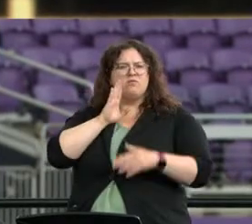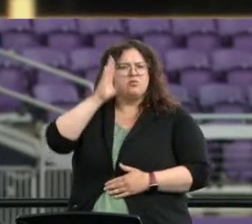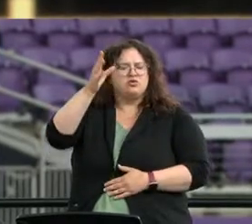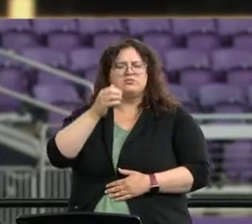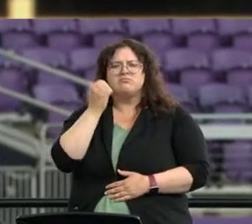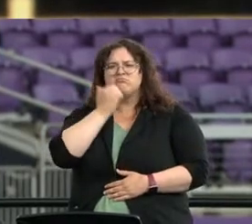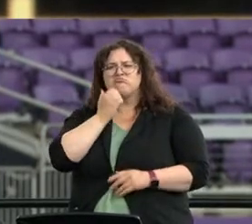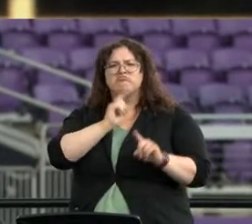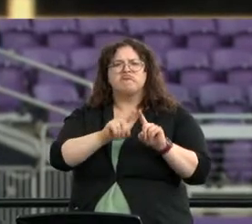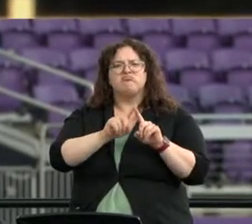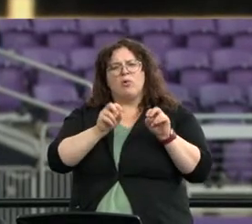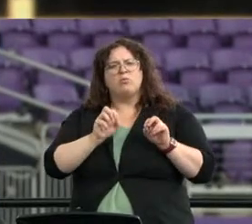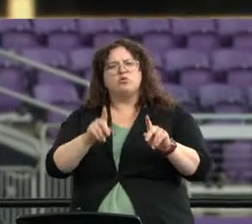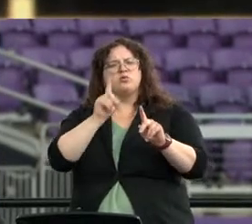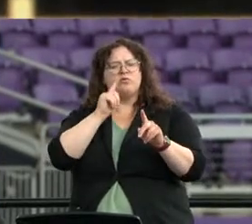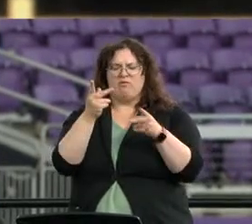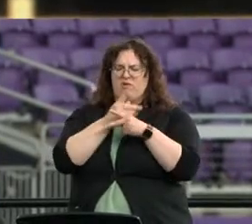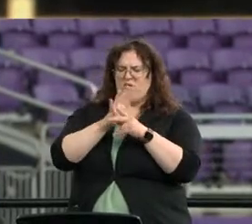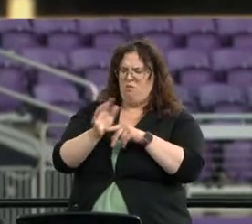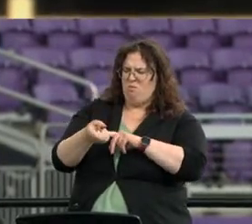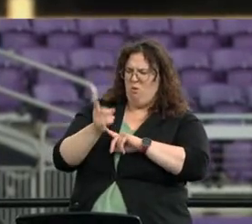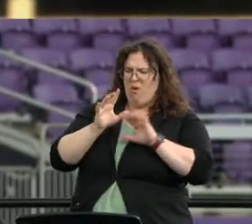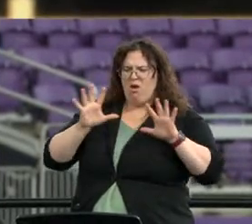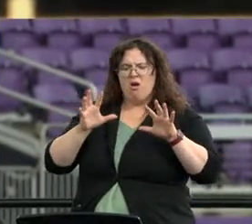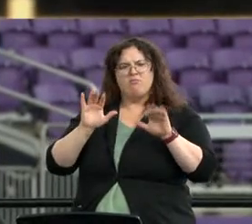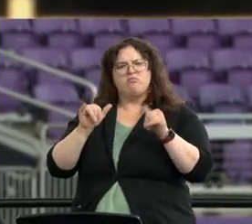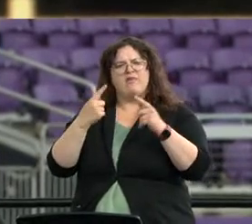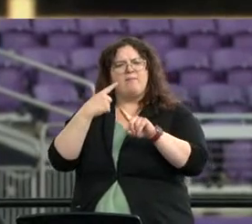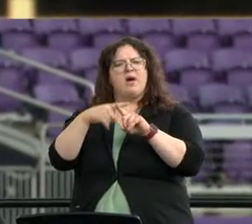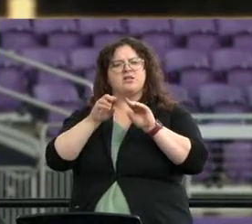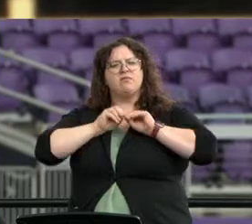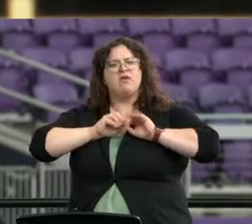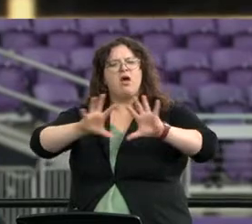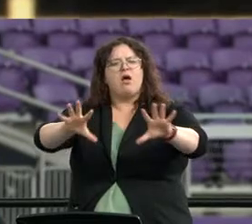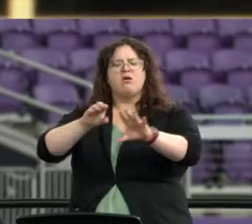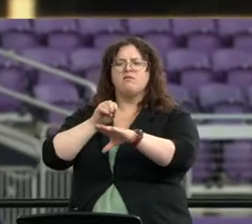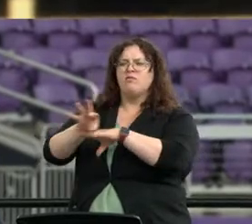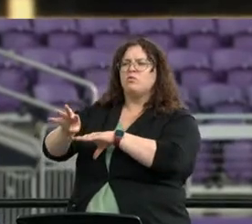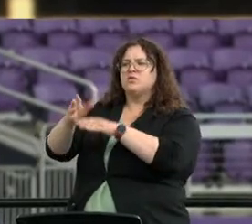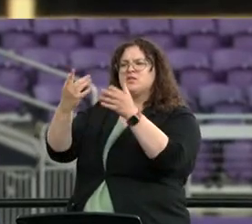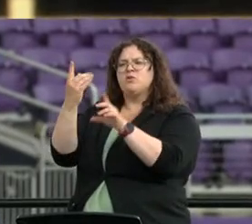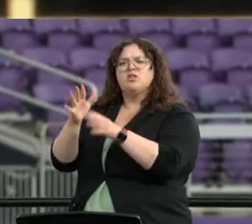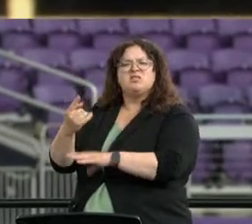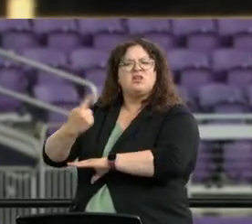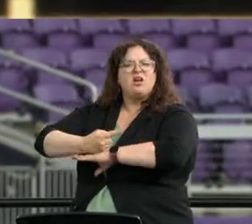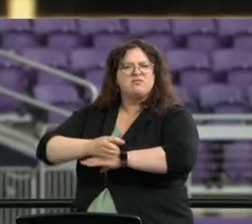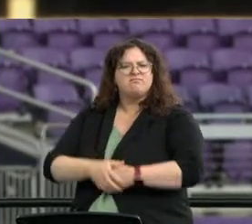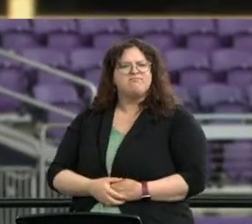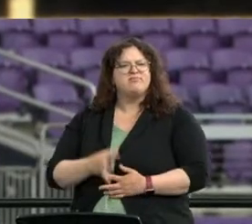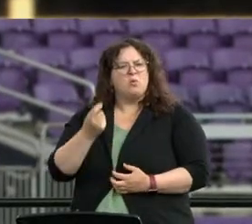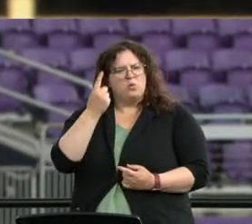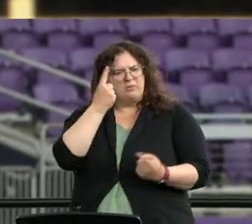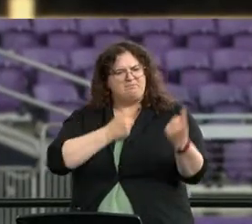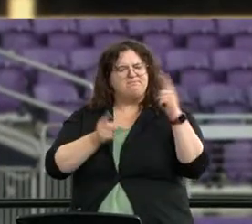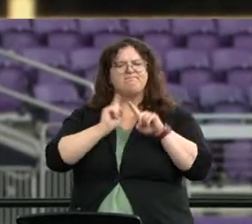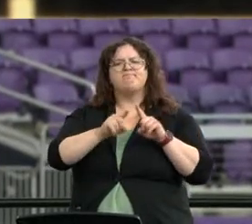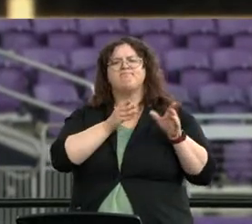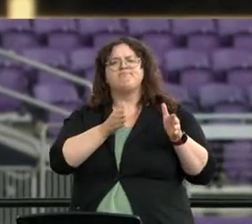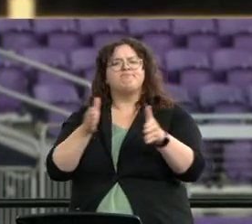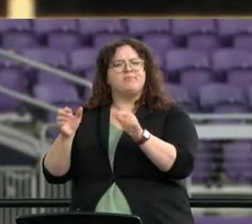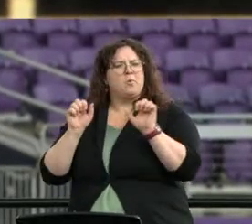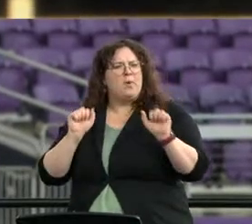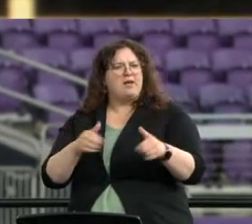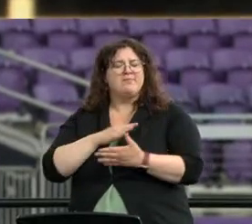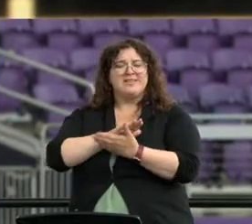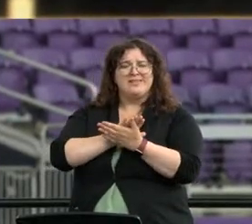of countless ways to find your moment, to bring positivity to someone's day. I want you to consider the many ways to do so. Kind,